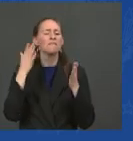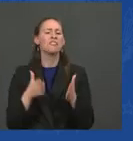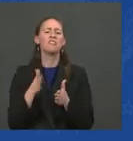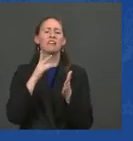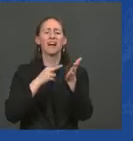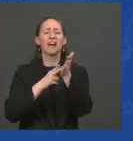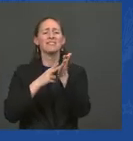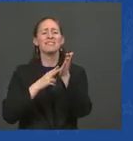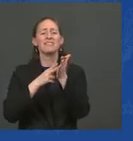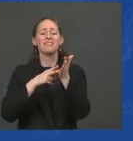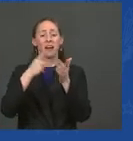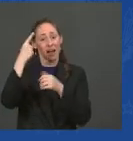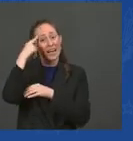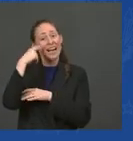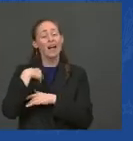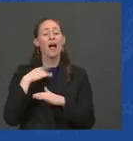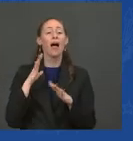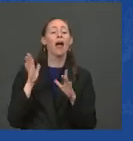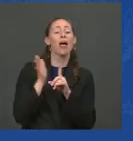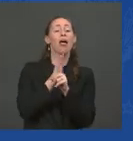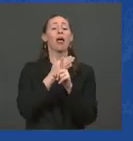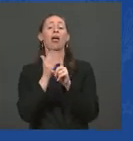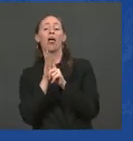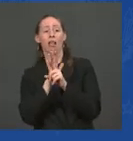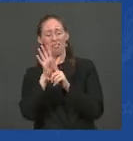That's a fact.